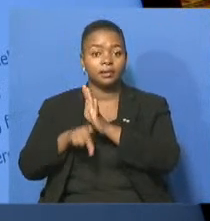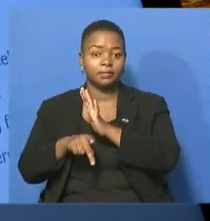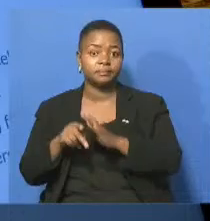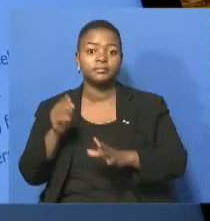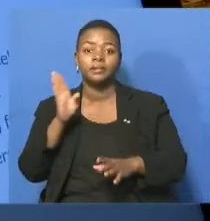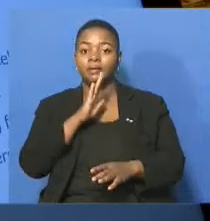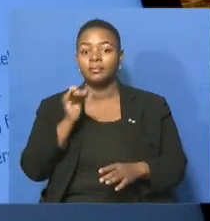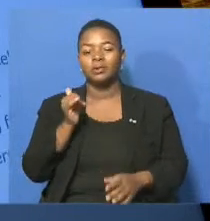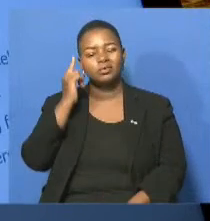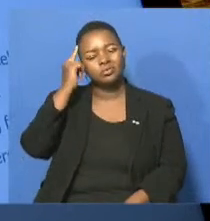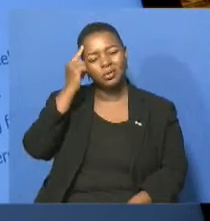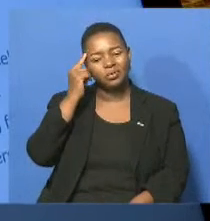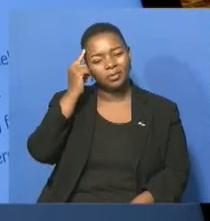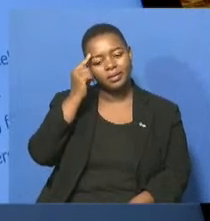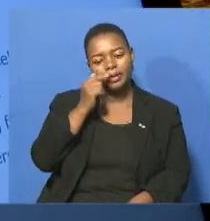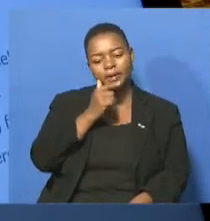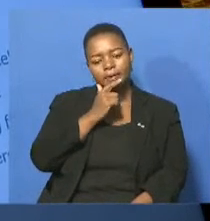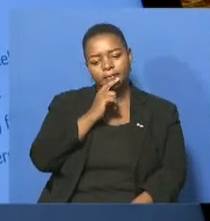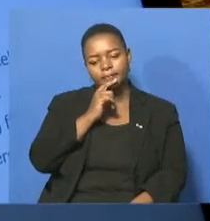when you think about it,